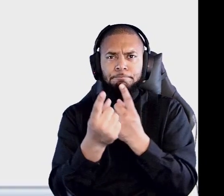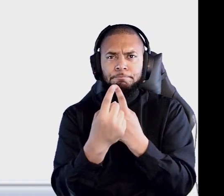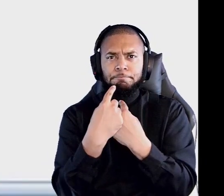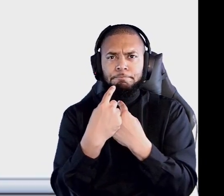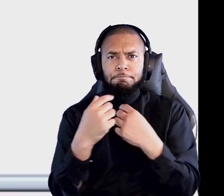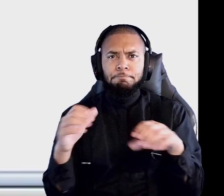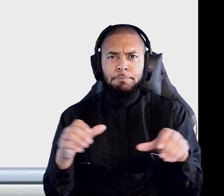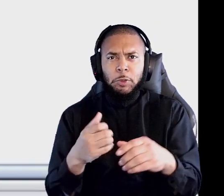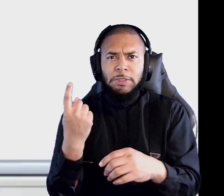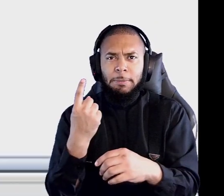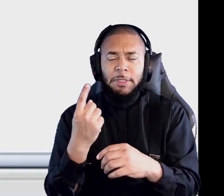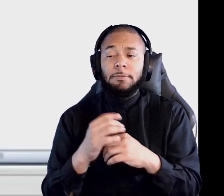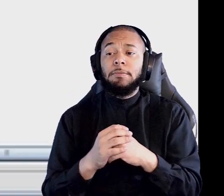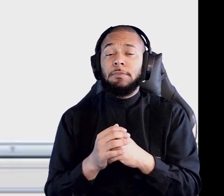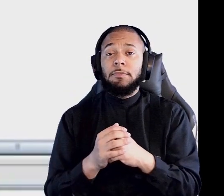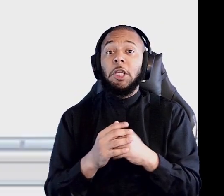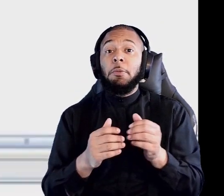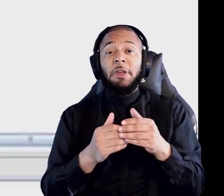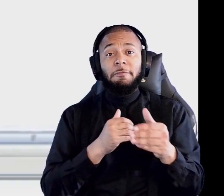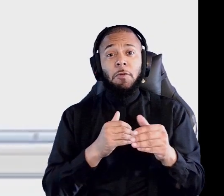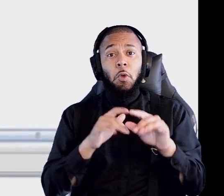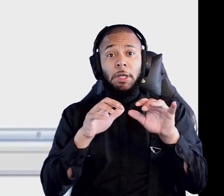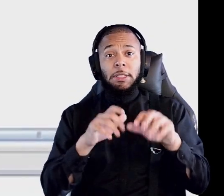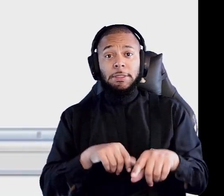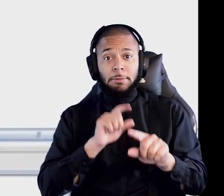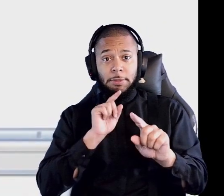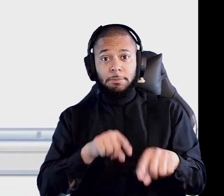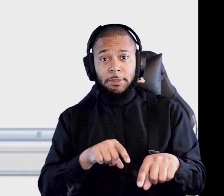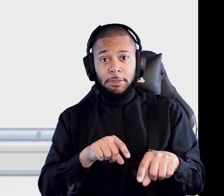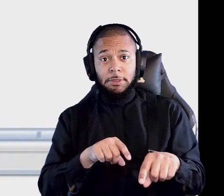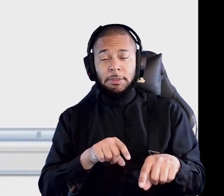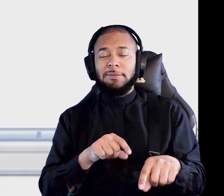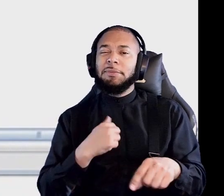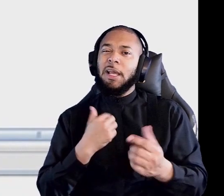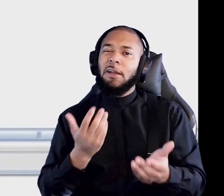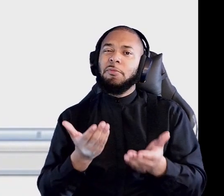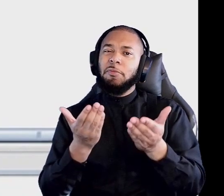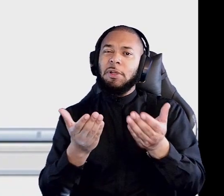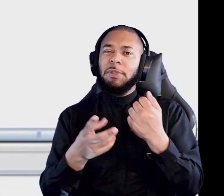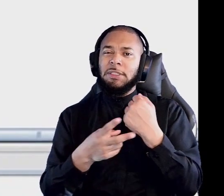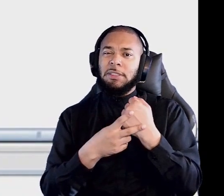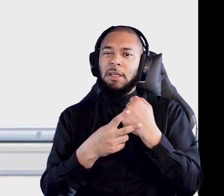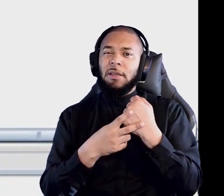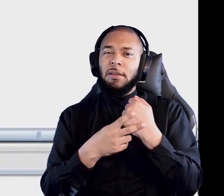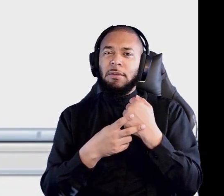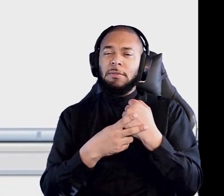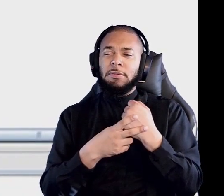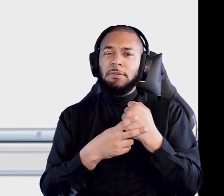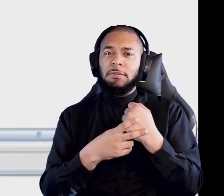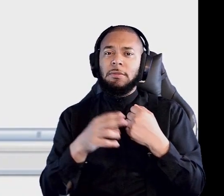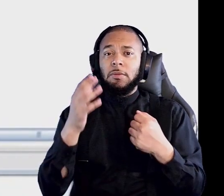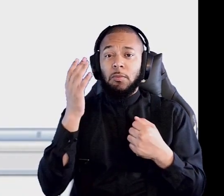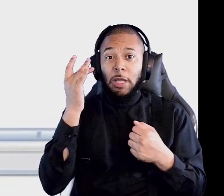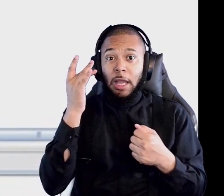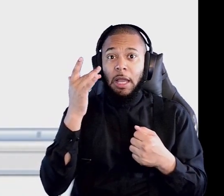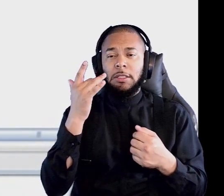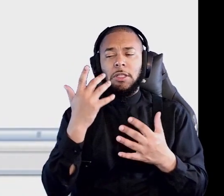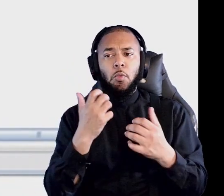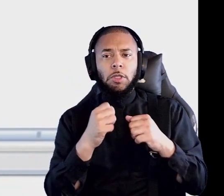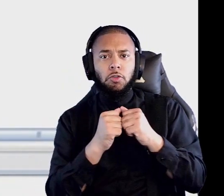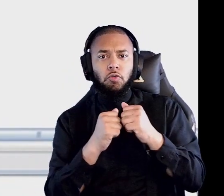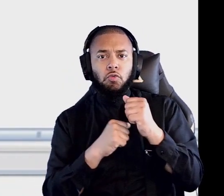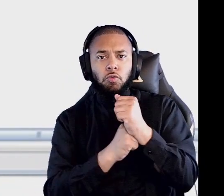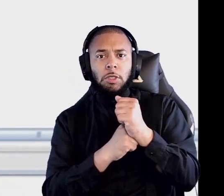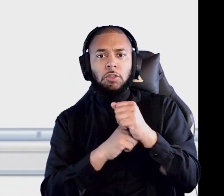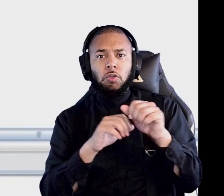Before I type in those commands, I like to just quickly save the program to make sure I have it structured properly. So I'm going to